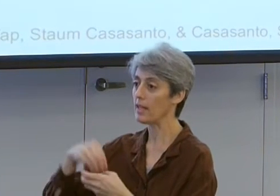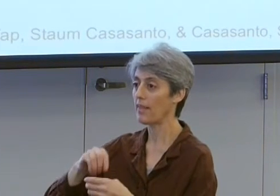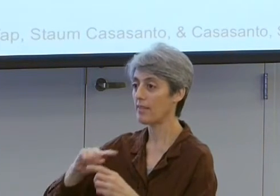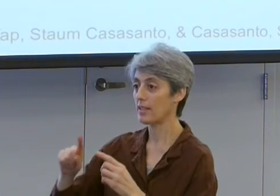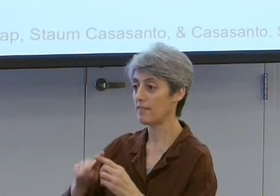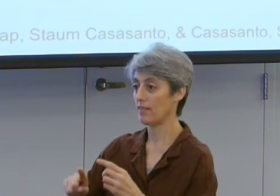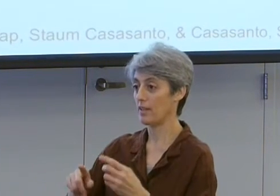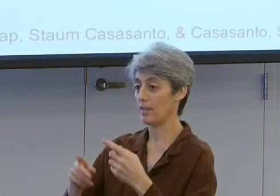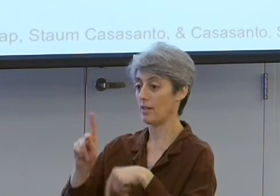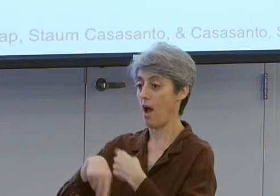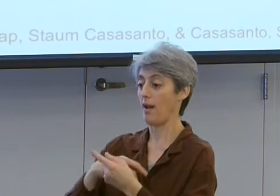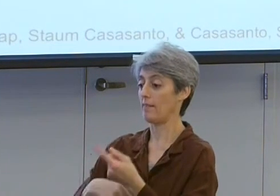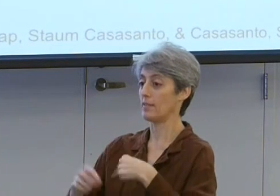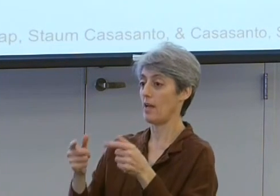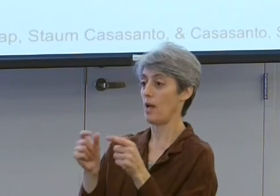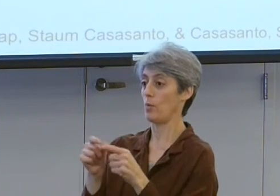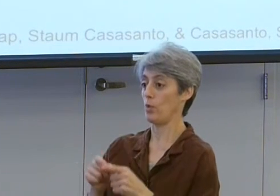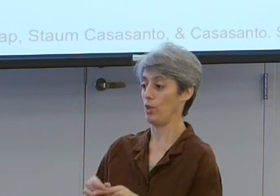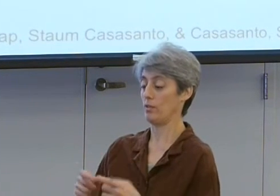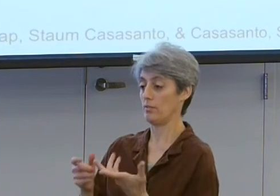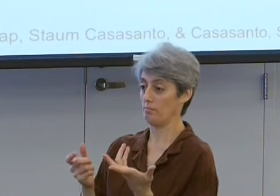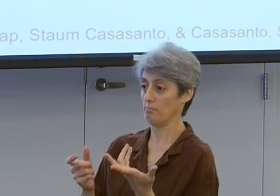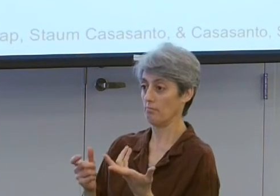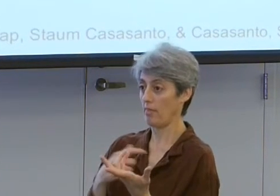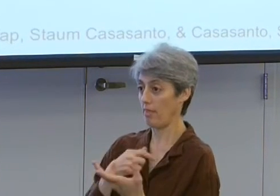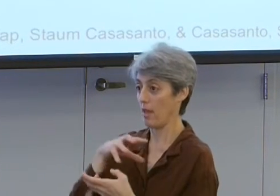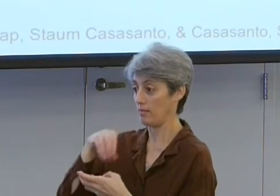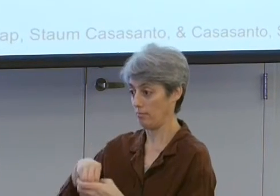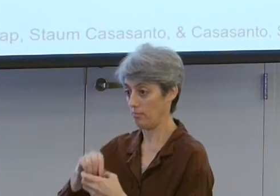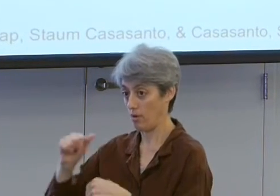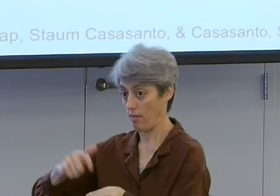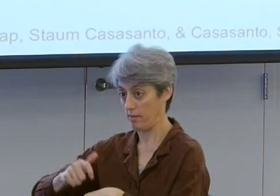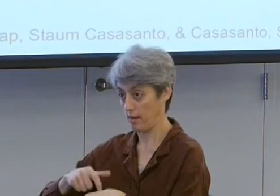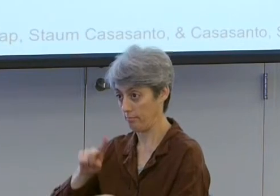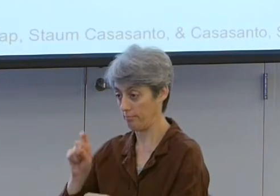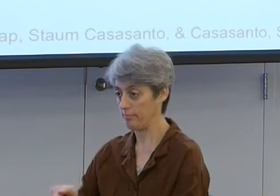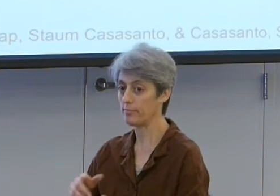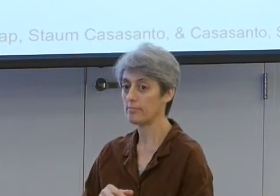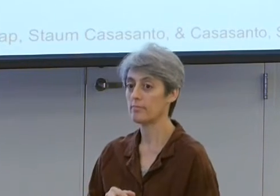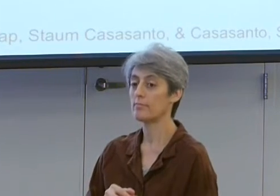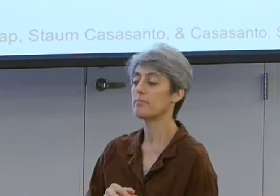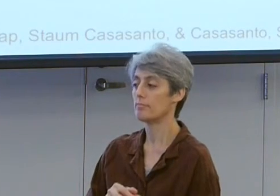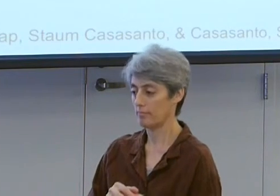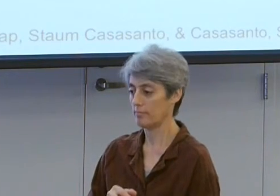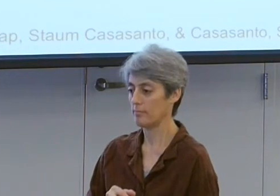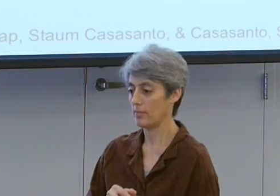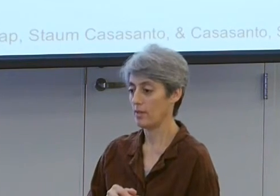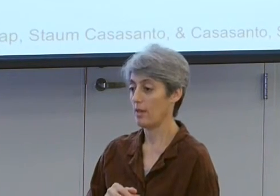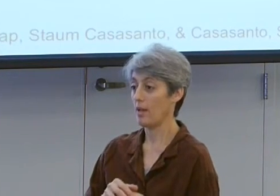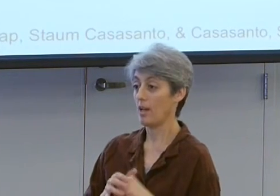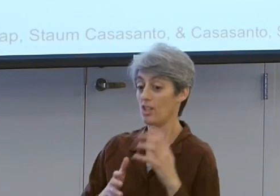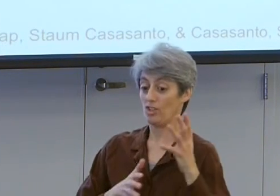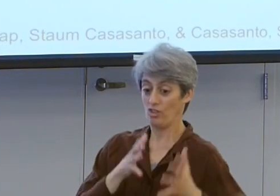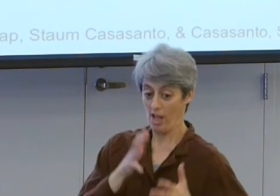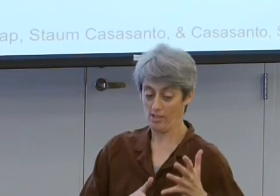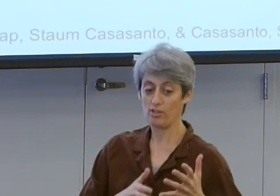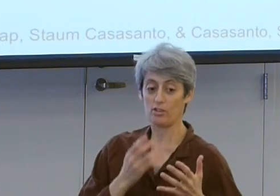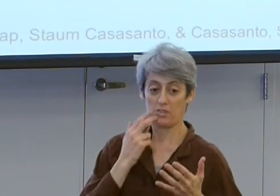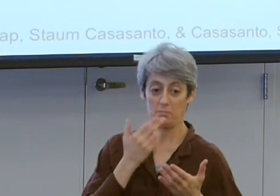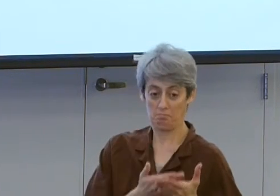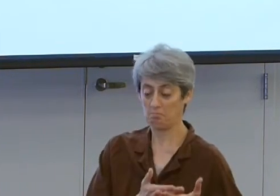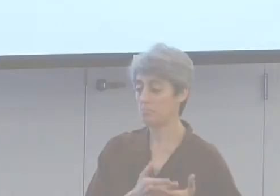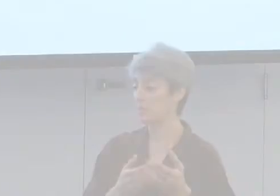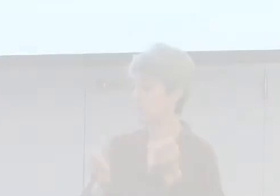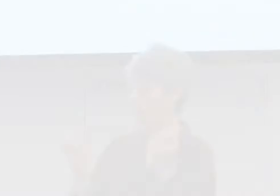signed words. Okay, so that's neat. We've gone from gesture to sign, but of